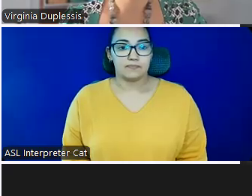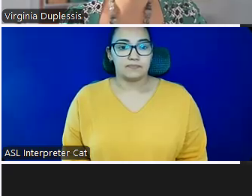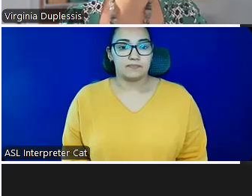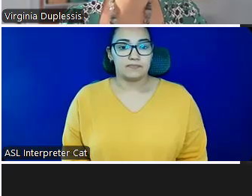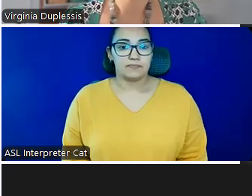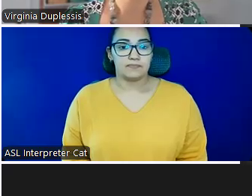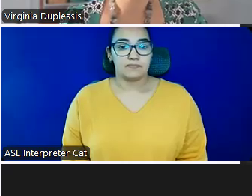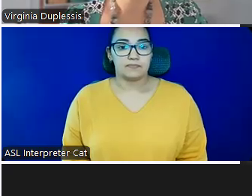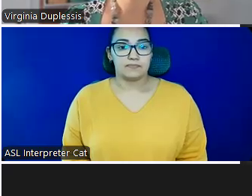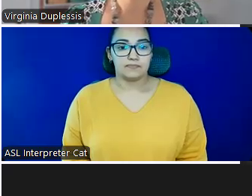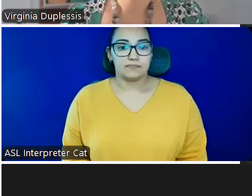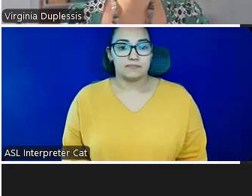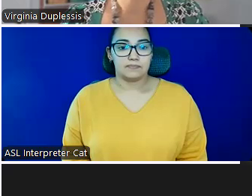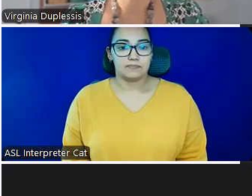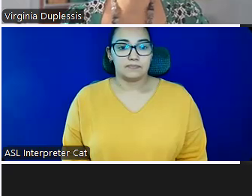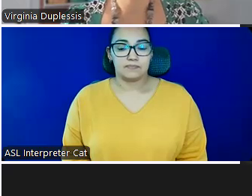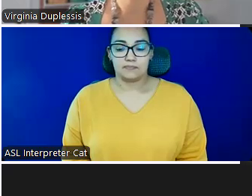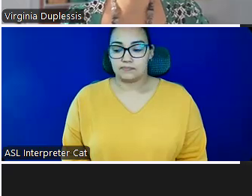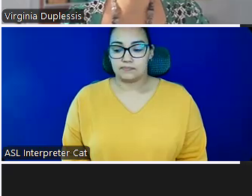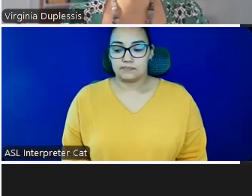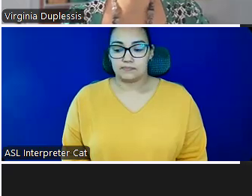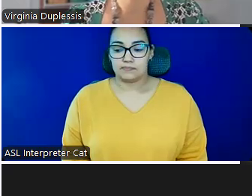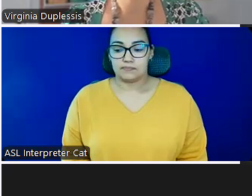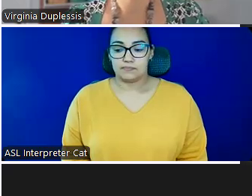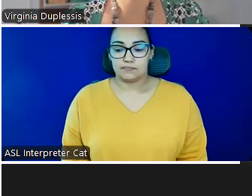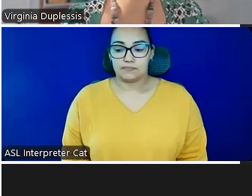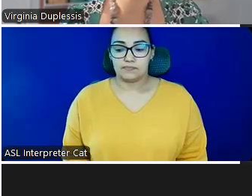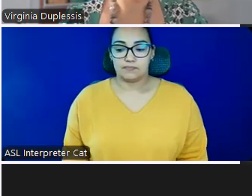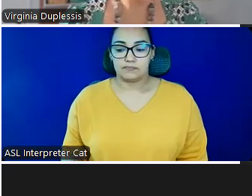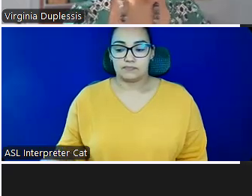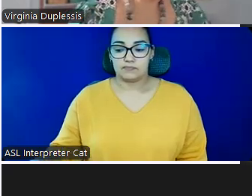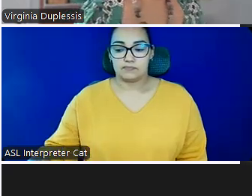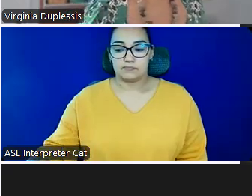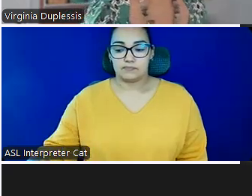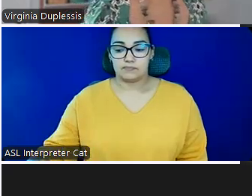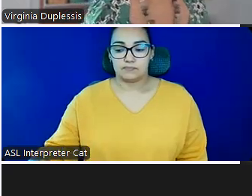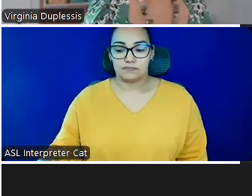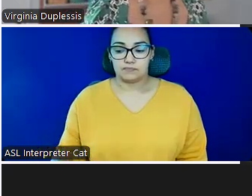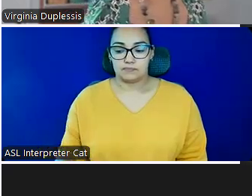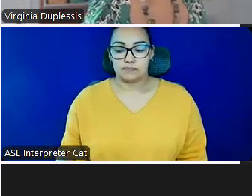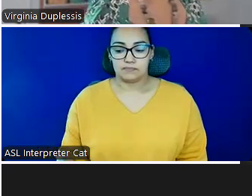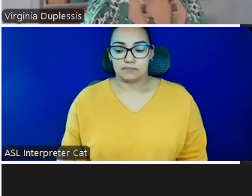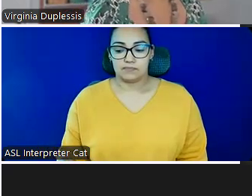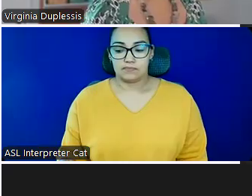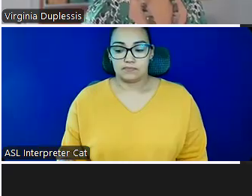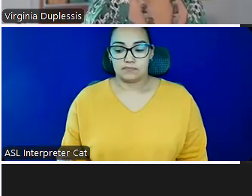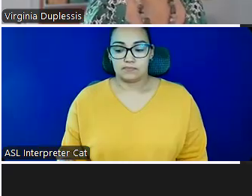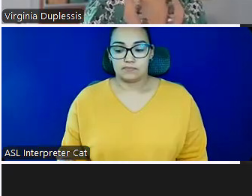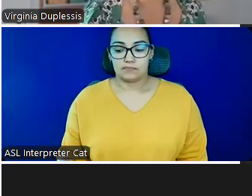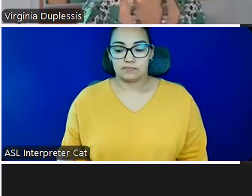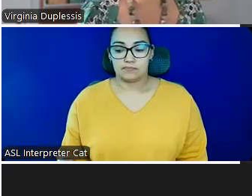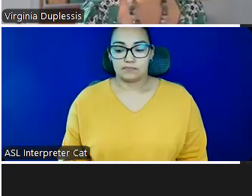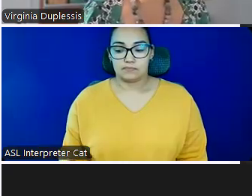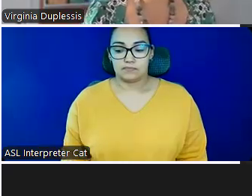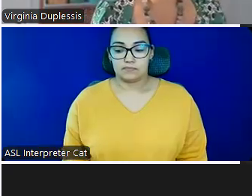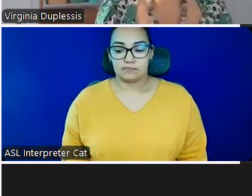en la planificación y respuesta ante emergencias. Vamos a proporcionar instrucciones sobre cómo